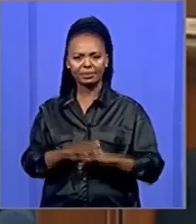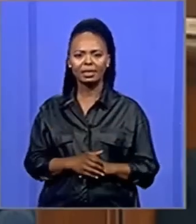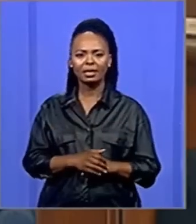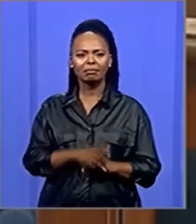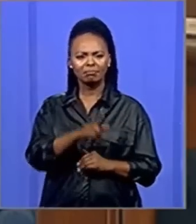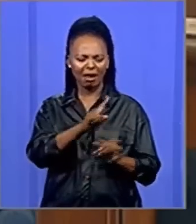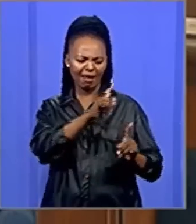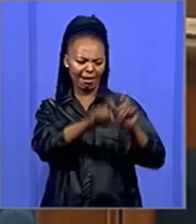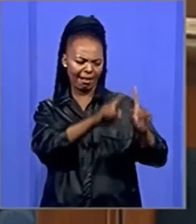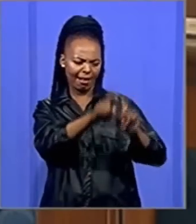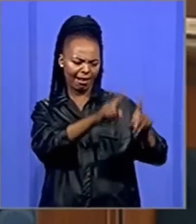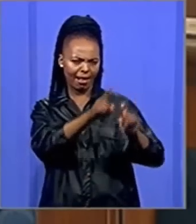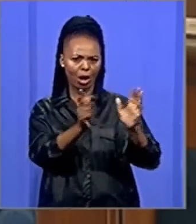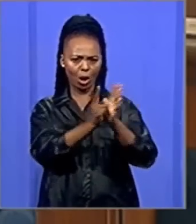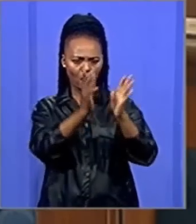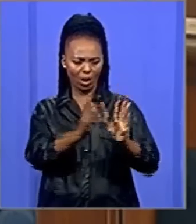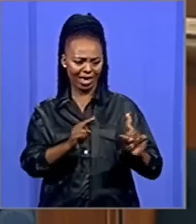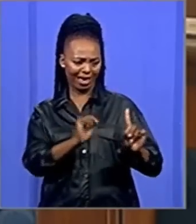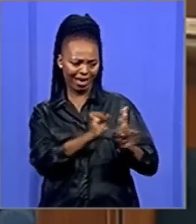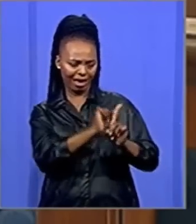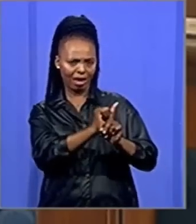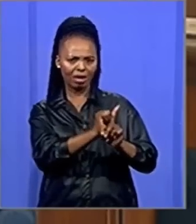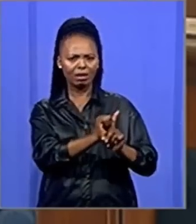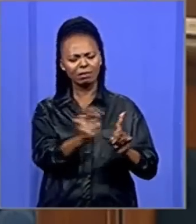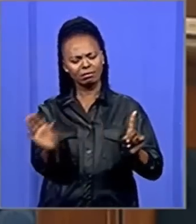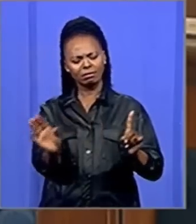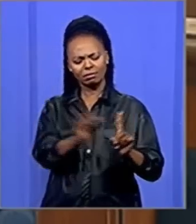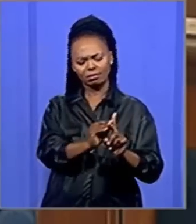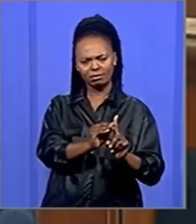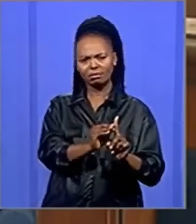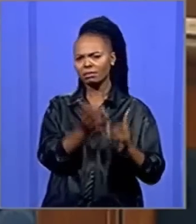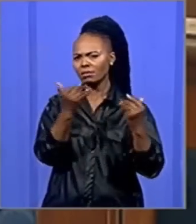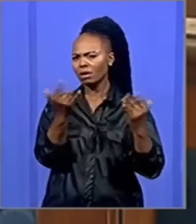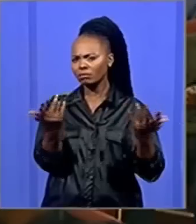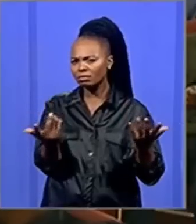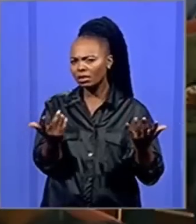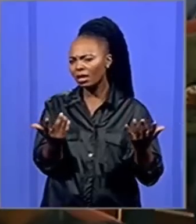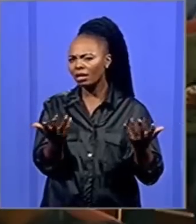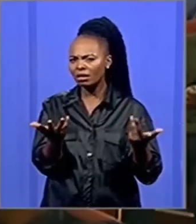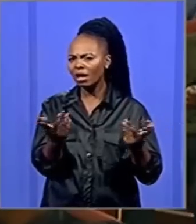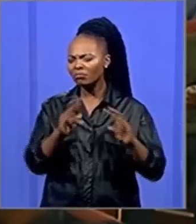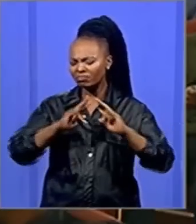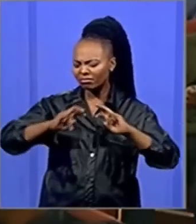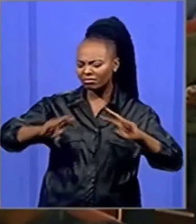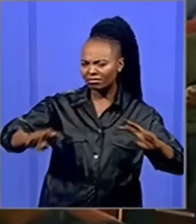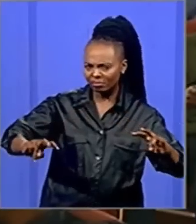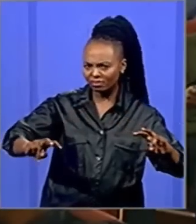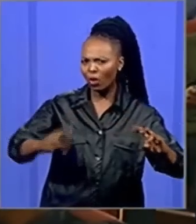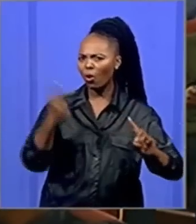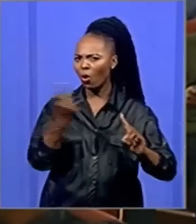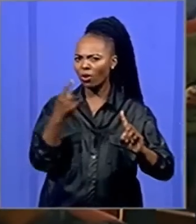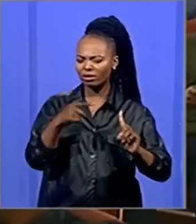ka dipotso leqwetha la moqusua le ile la botsa potso ya hore na diphuputso tse entsweng di entswe kgahlano